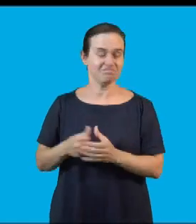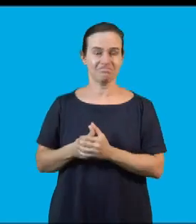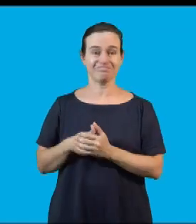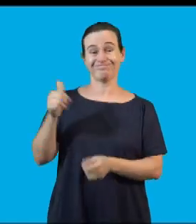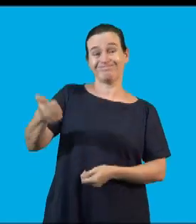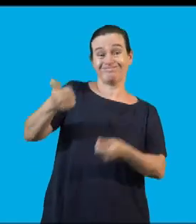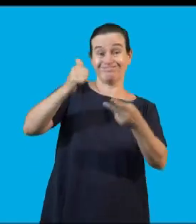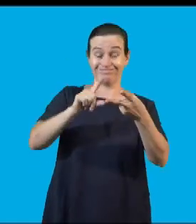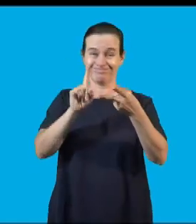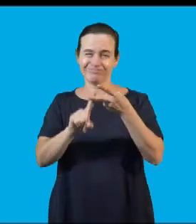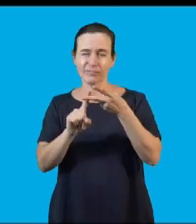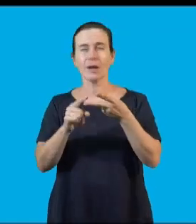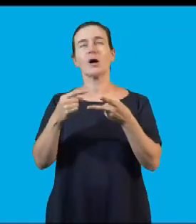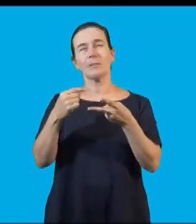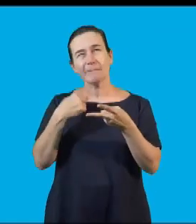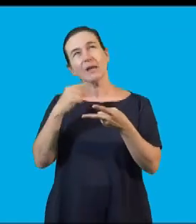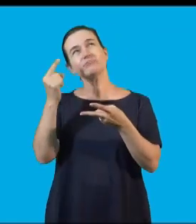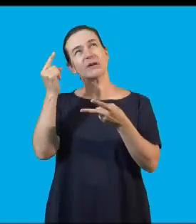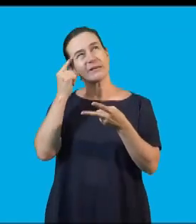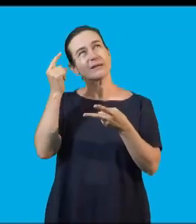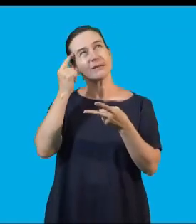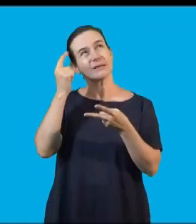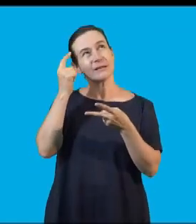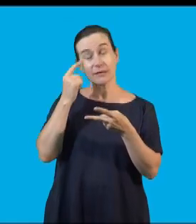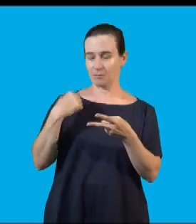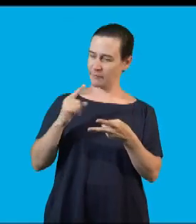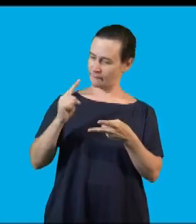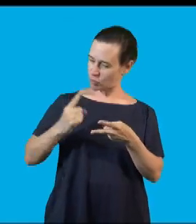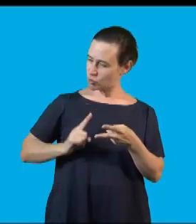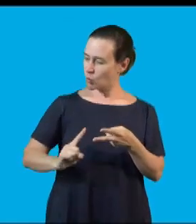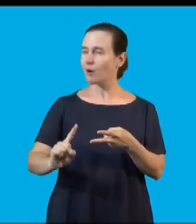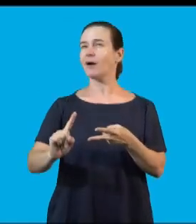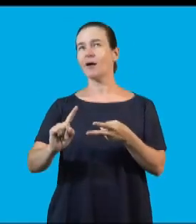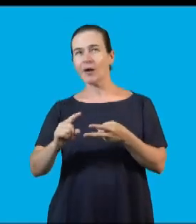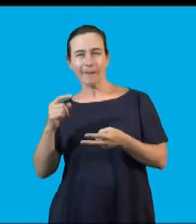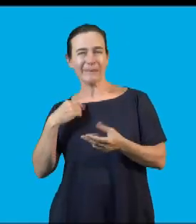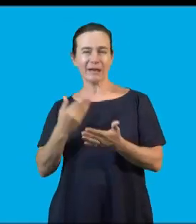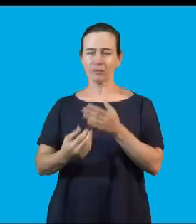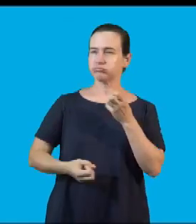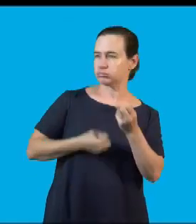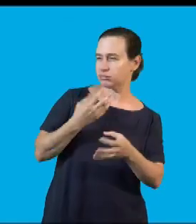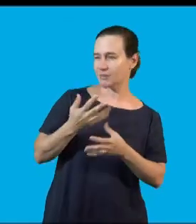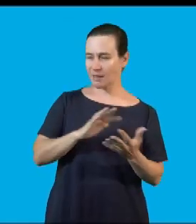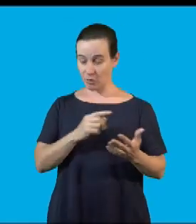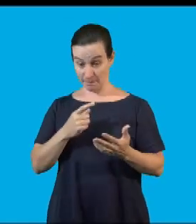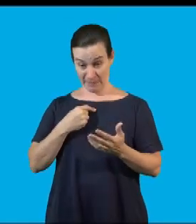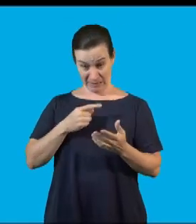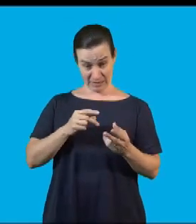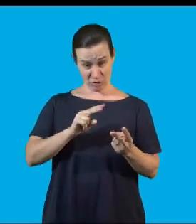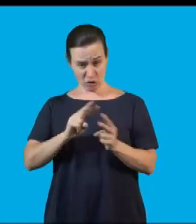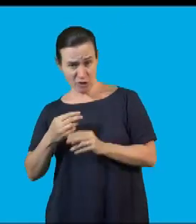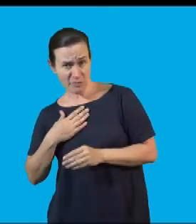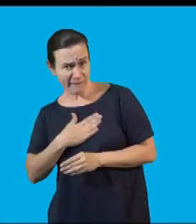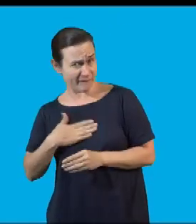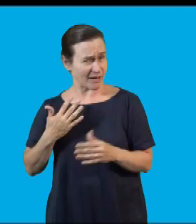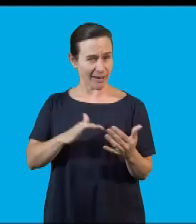home. The second entry would reflect on the first week with the pet, highlighting how initial feelings have